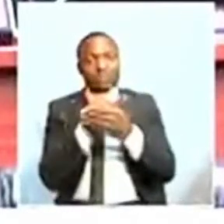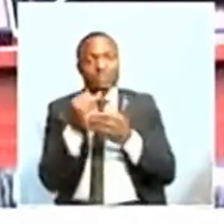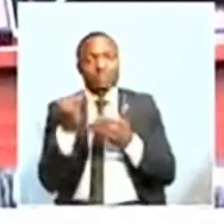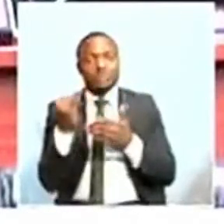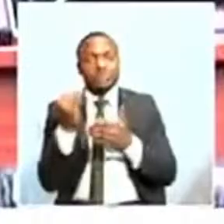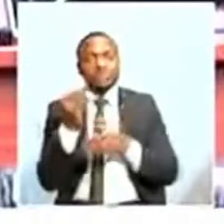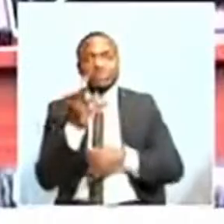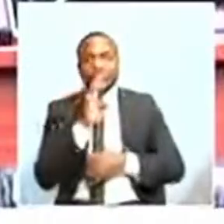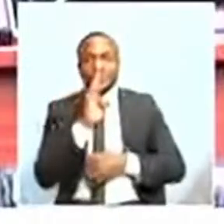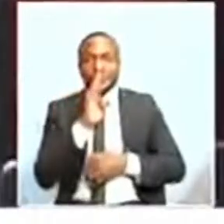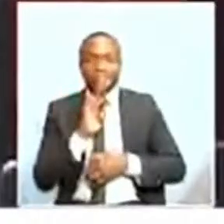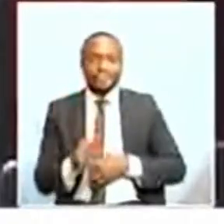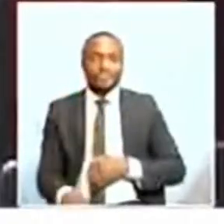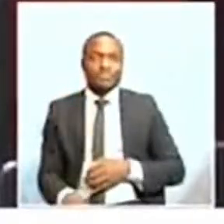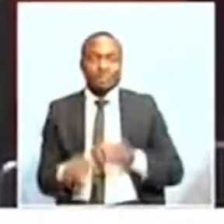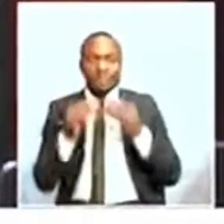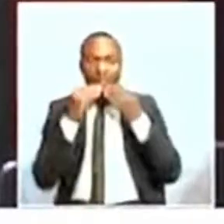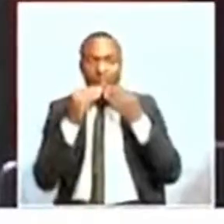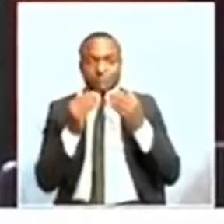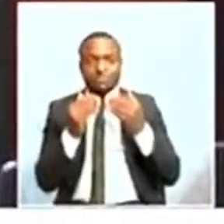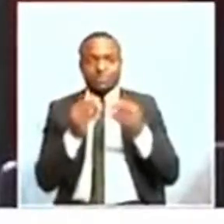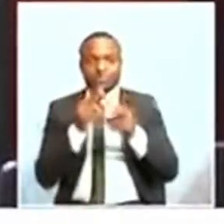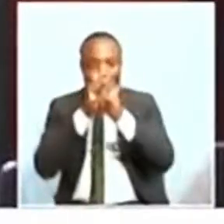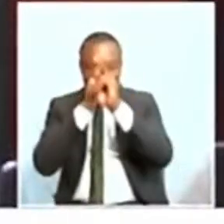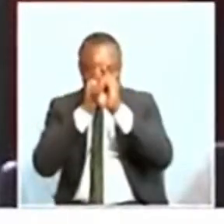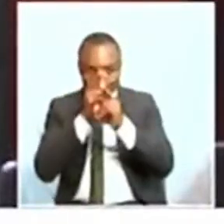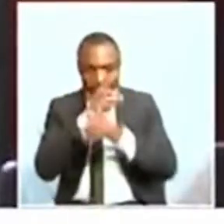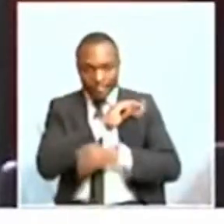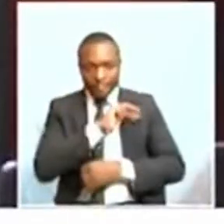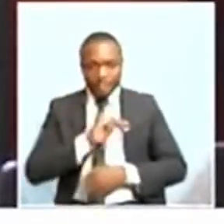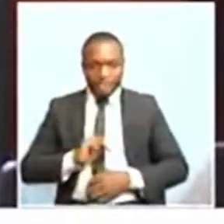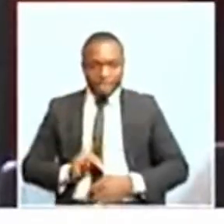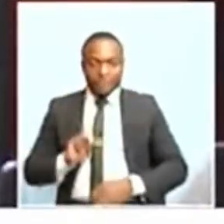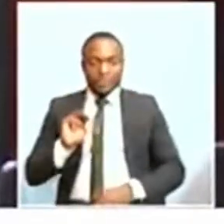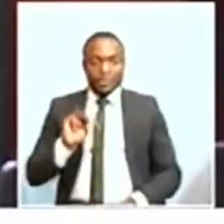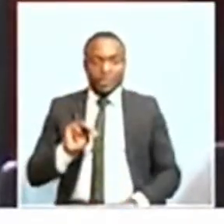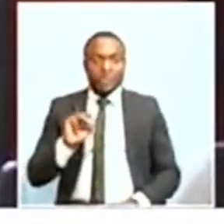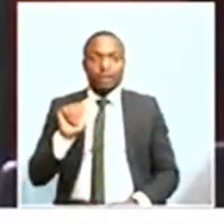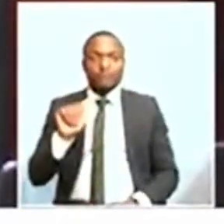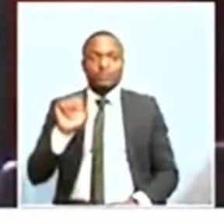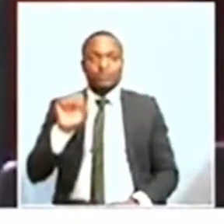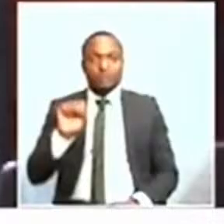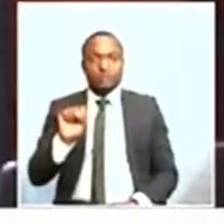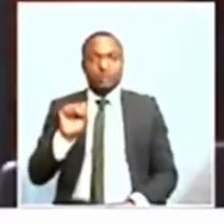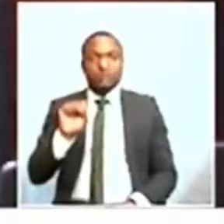I thank you. Thank you very much. The Honorable Member for Masaiti.